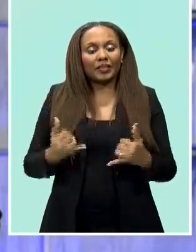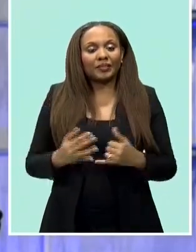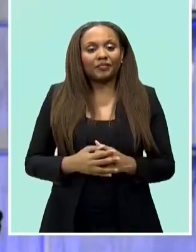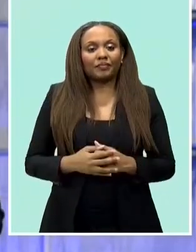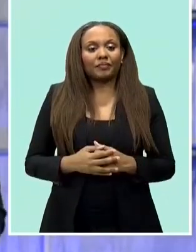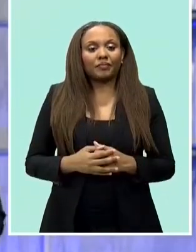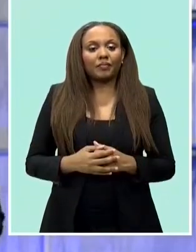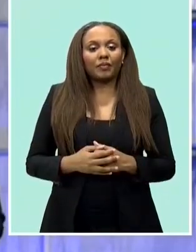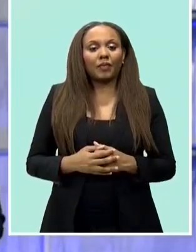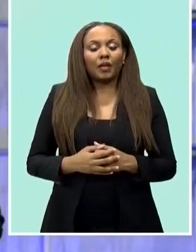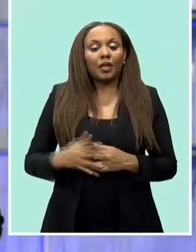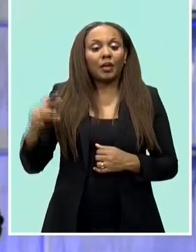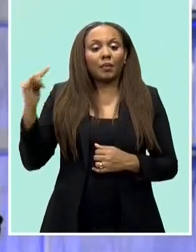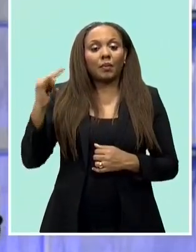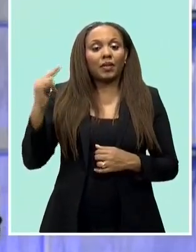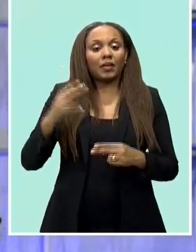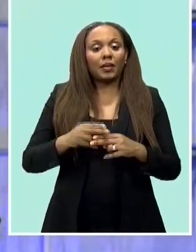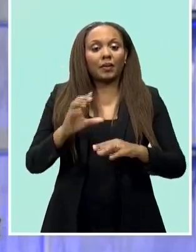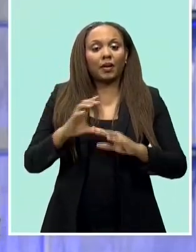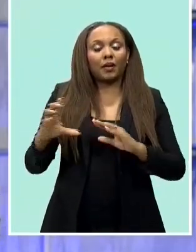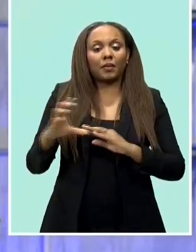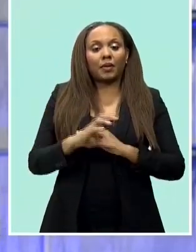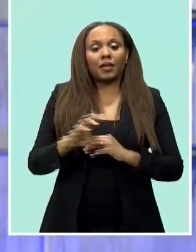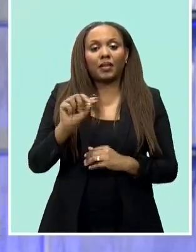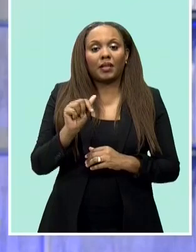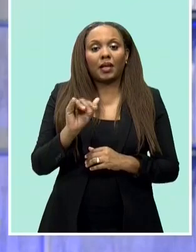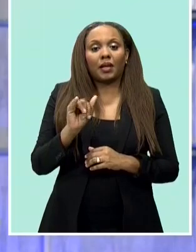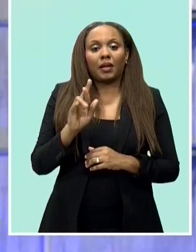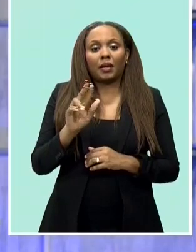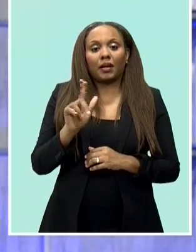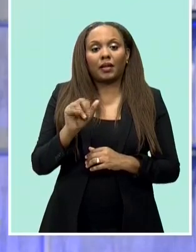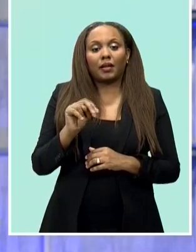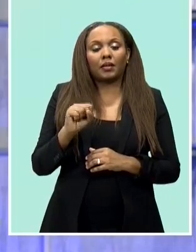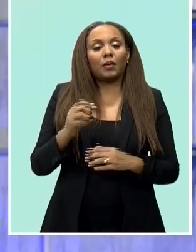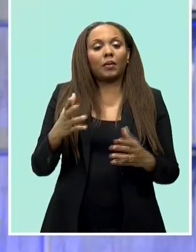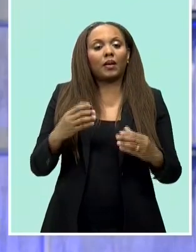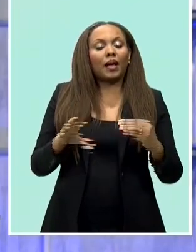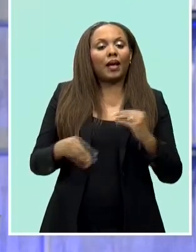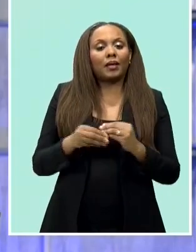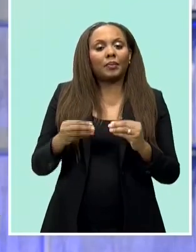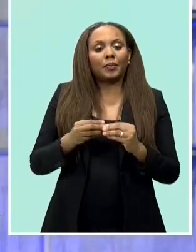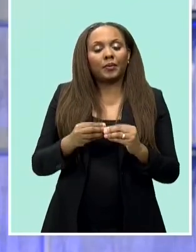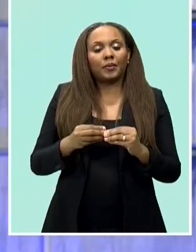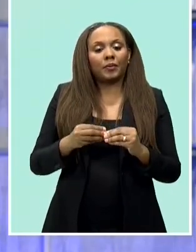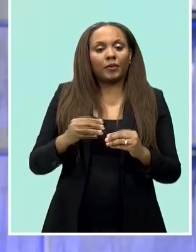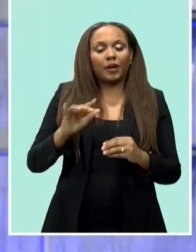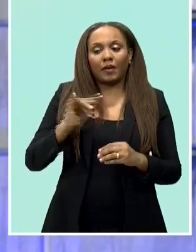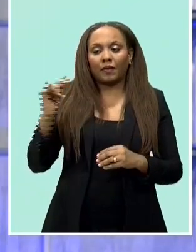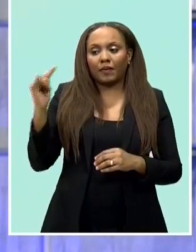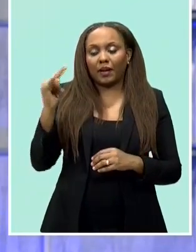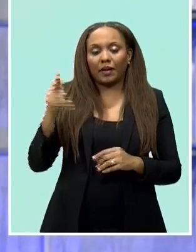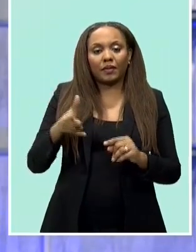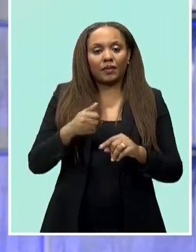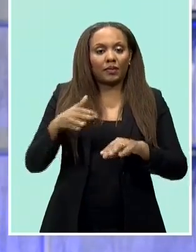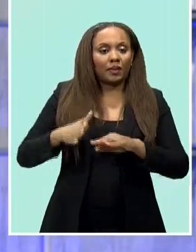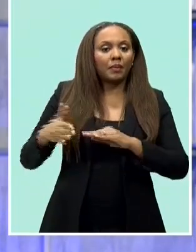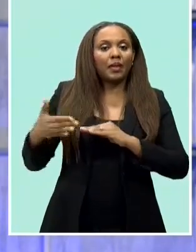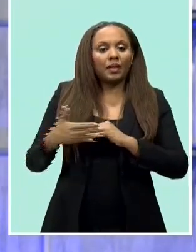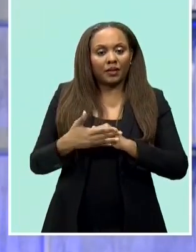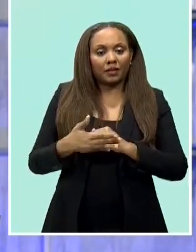Caribbean Airlines plans to add more direct flights to Jamaica from other Caribbean destinations. Chief Executive Officer